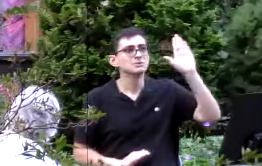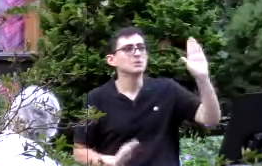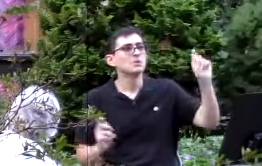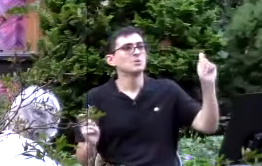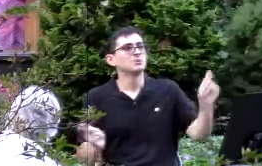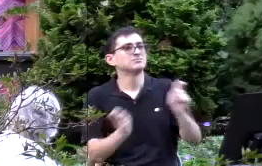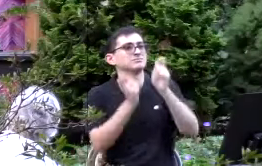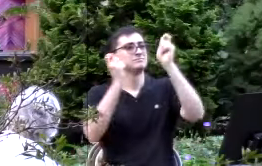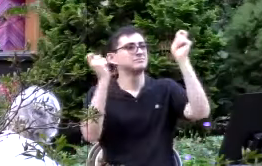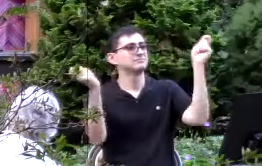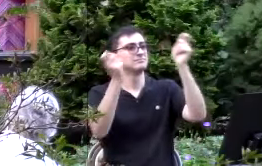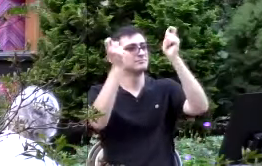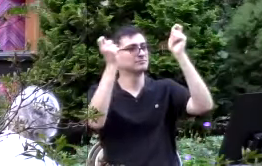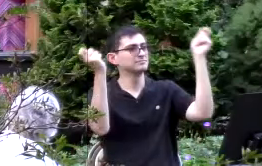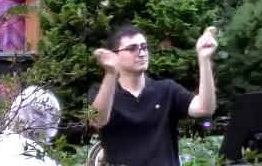to you.